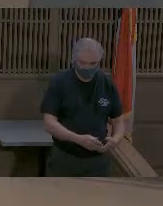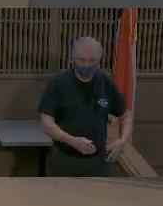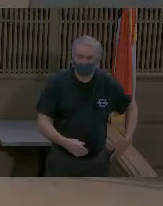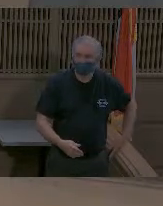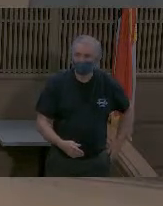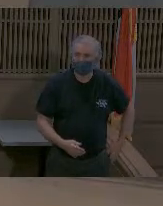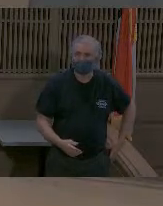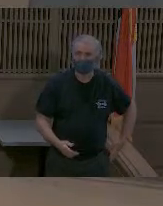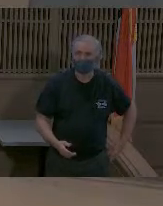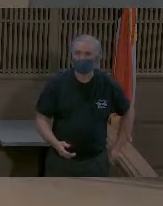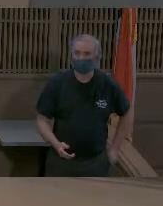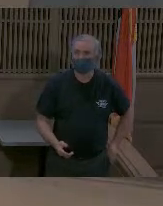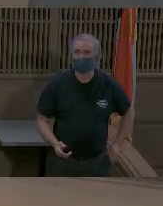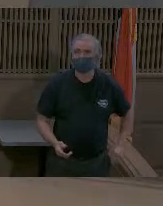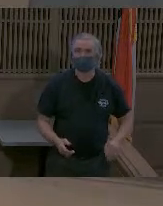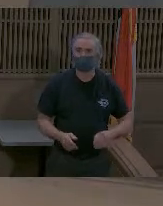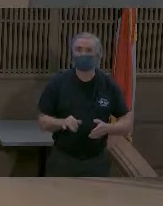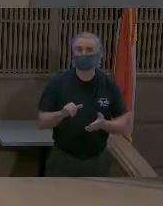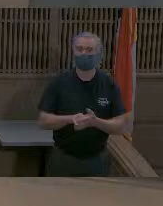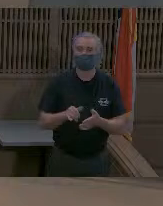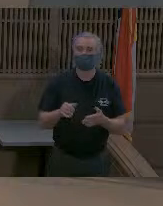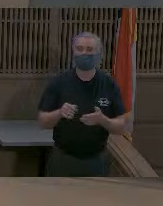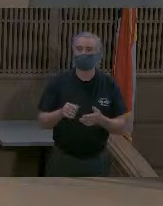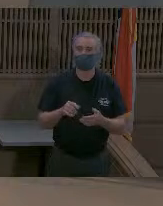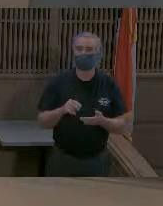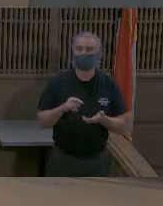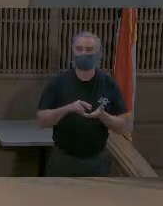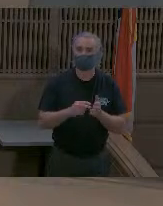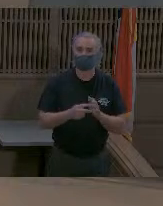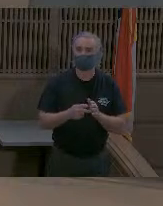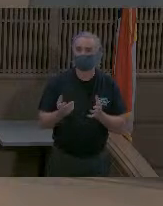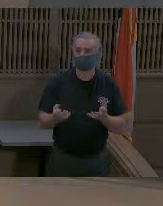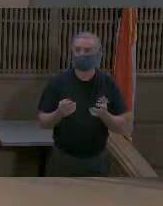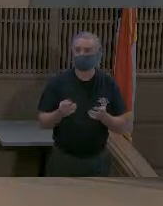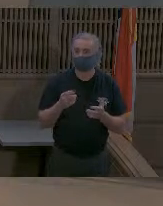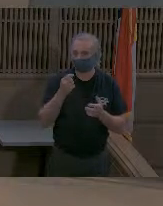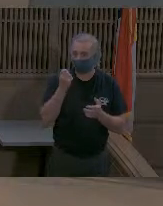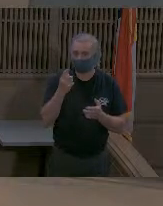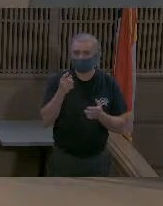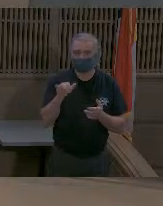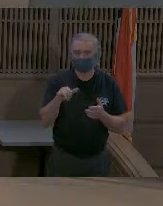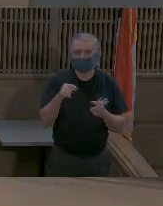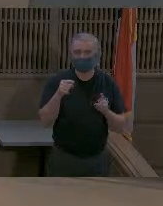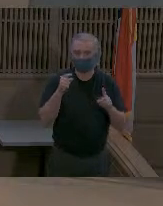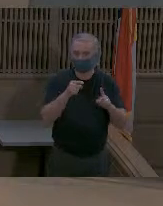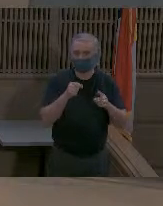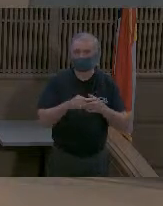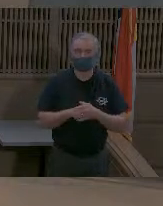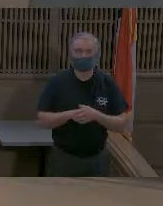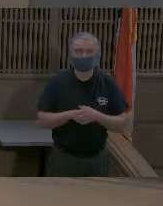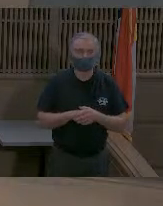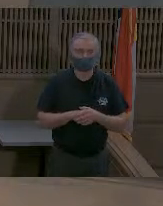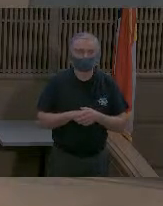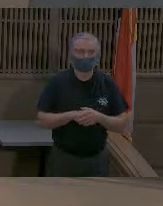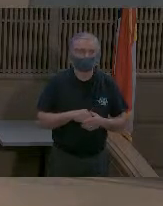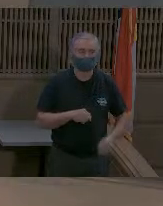symptoms. Okay, so those, I just want us to have some realistic expectations. All right, thank you very much. Appreciate